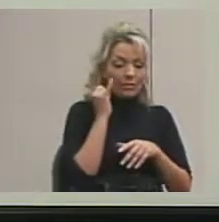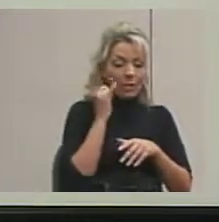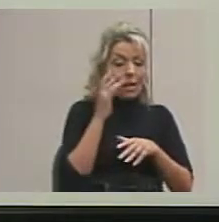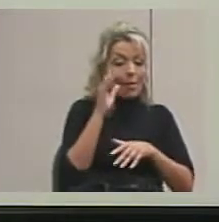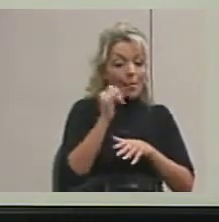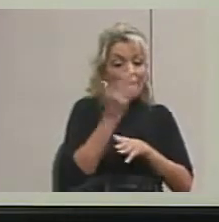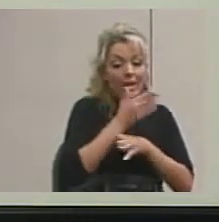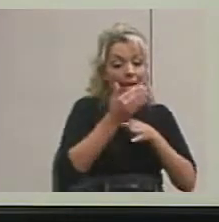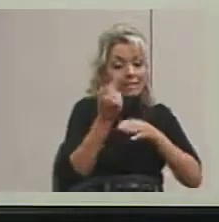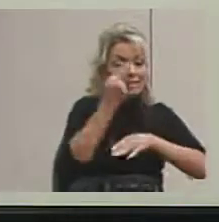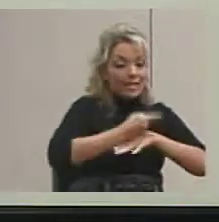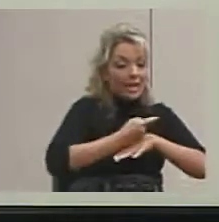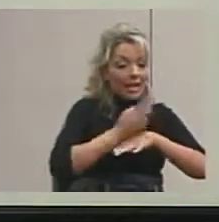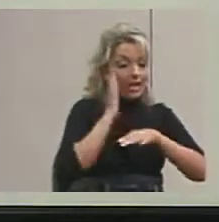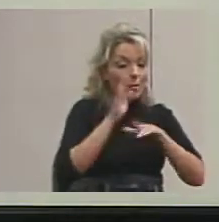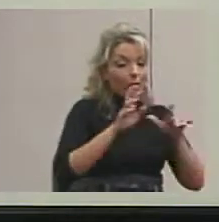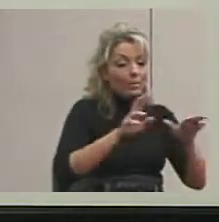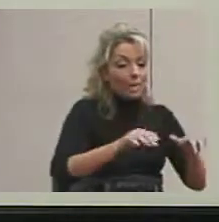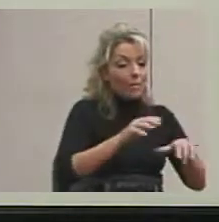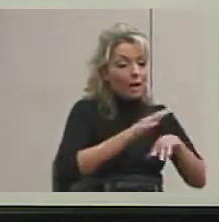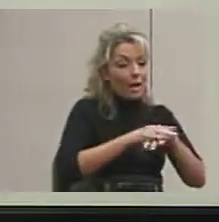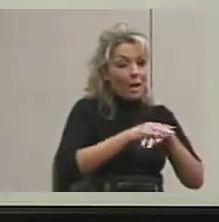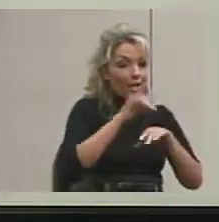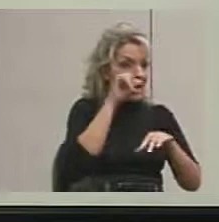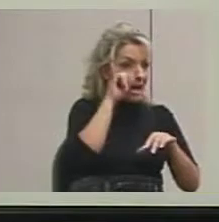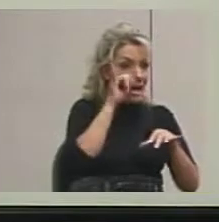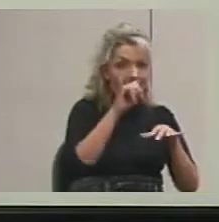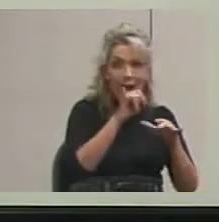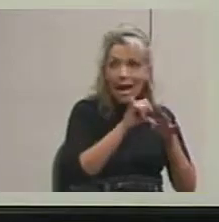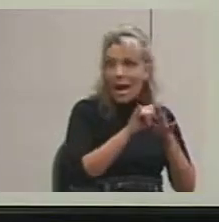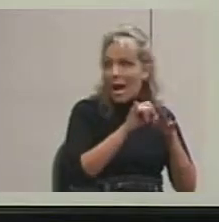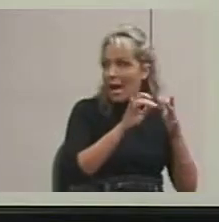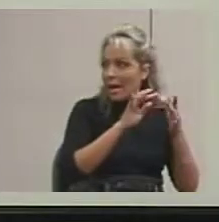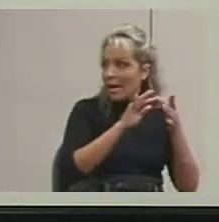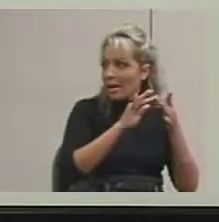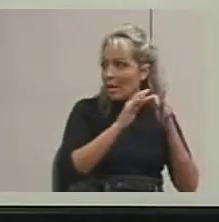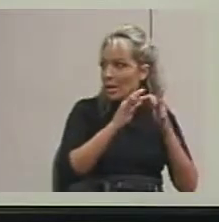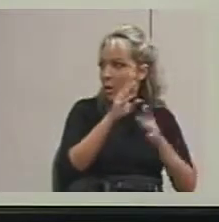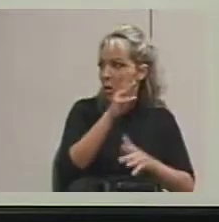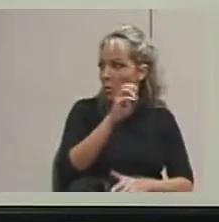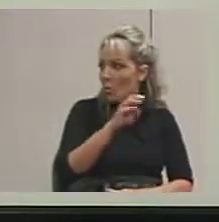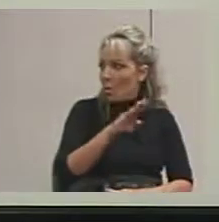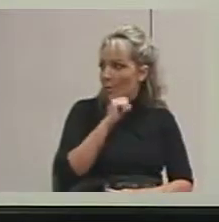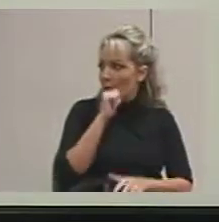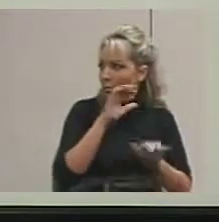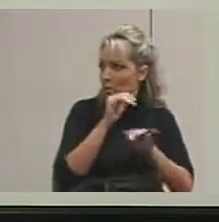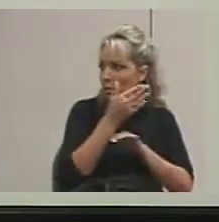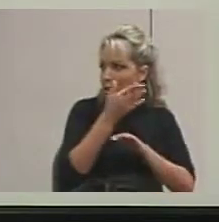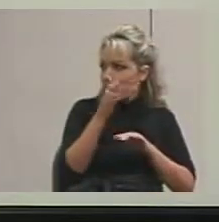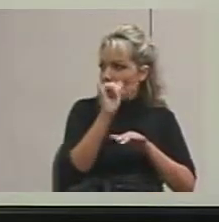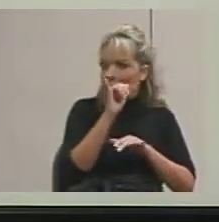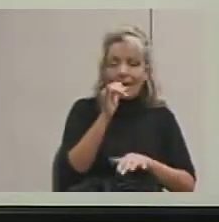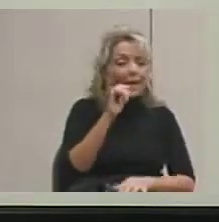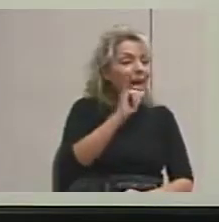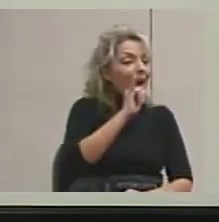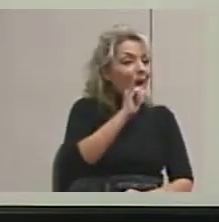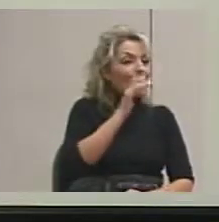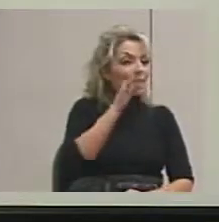day. We have great email, but I don't know if they could do it that day. They don't do anything like that. No. We don't have